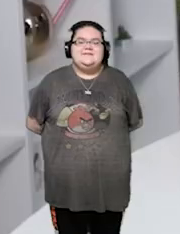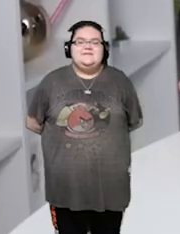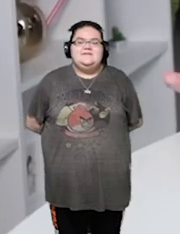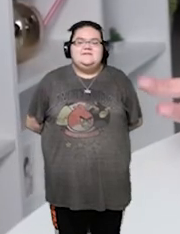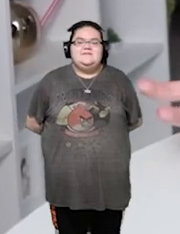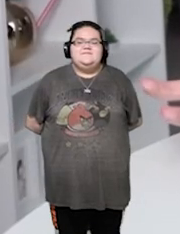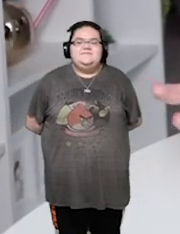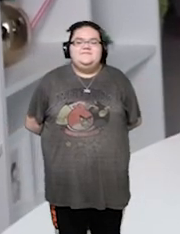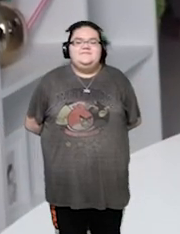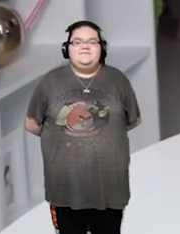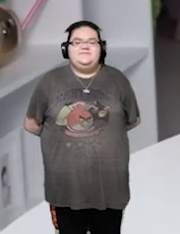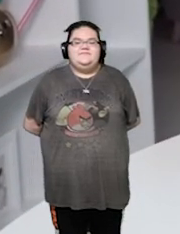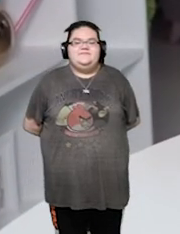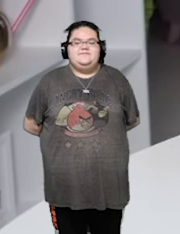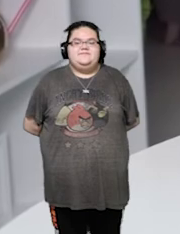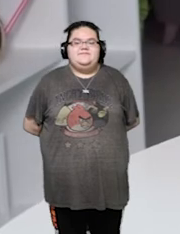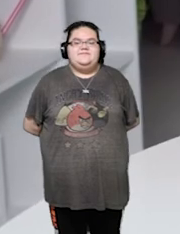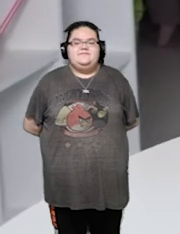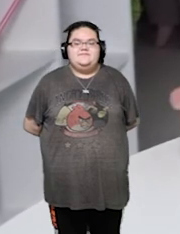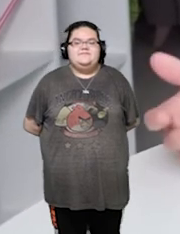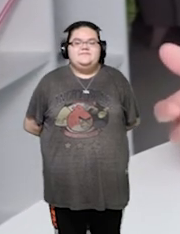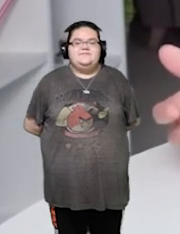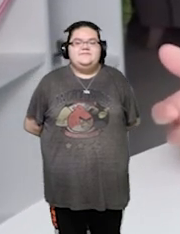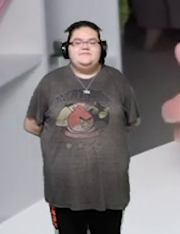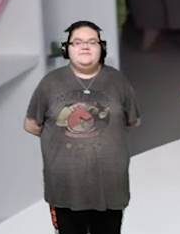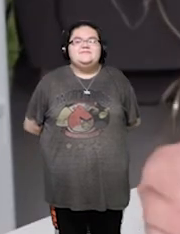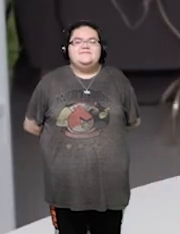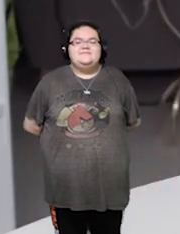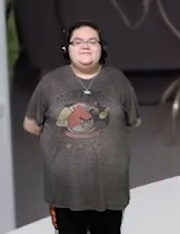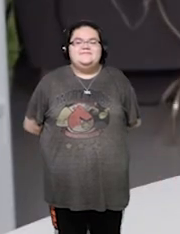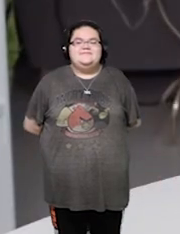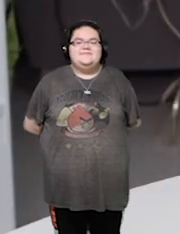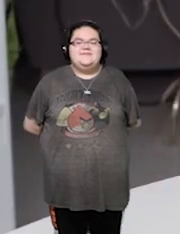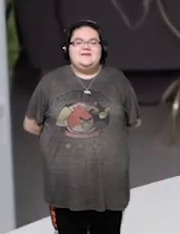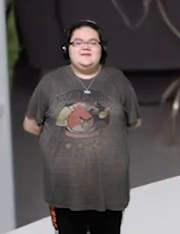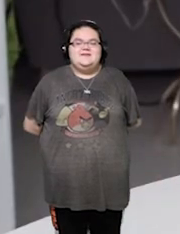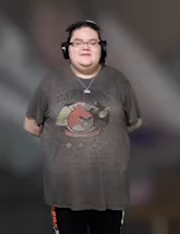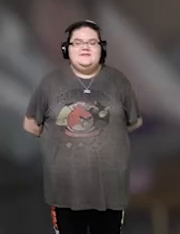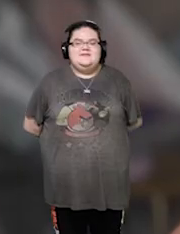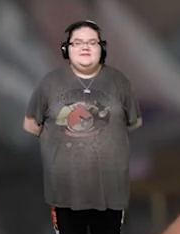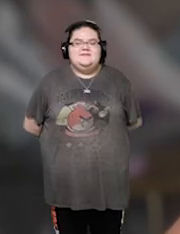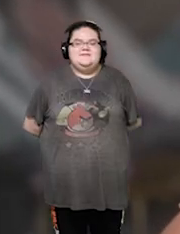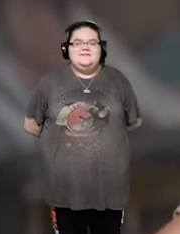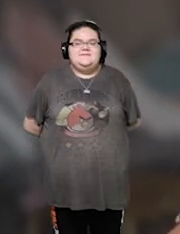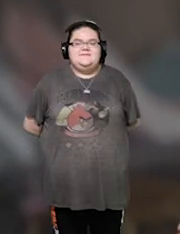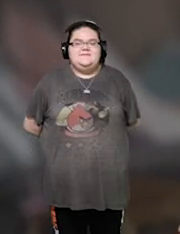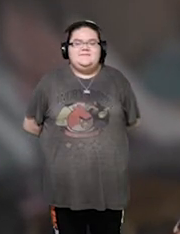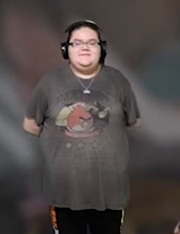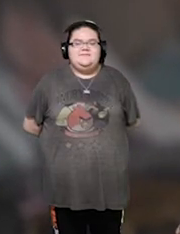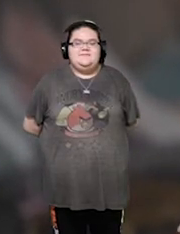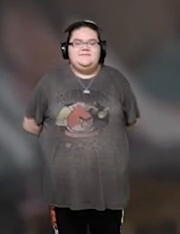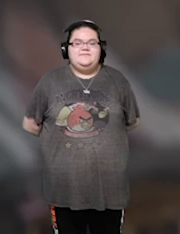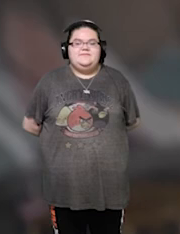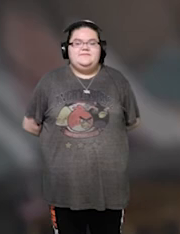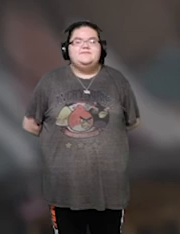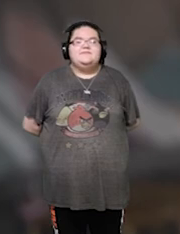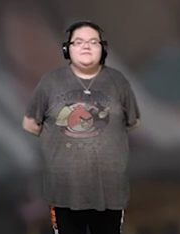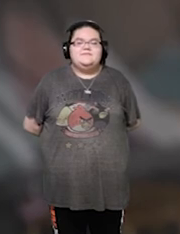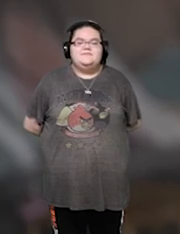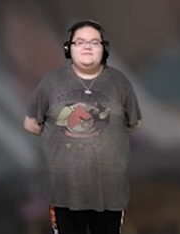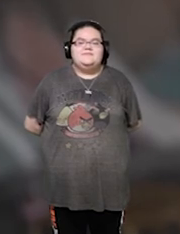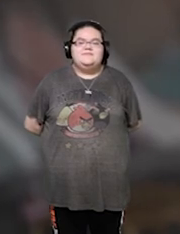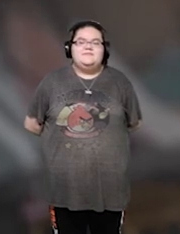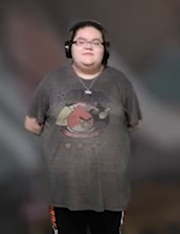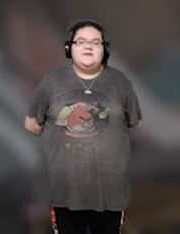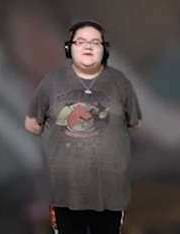them, but blindfolded, so it could be taste, it could be touch, it could be smell. And I've got to try and guess which one is a cheap one, which one is an expensive one.